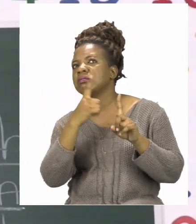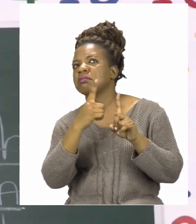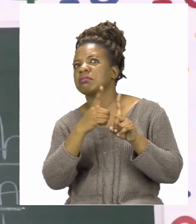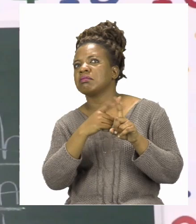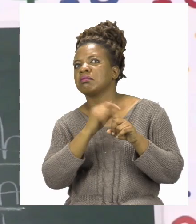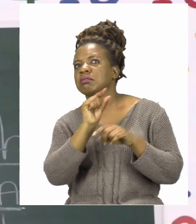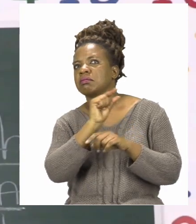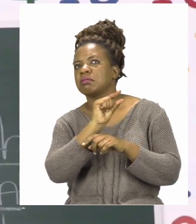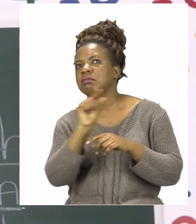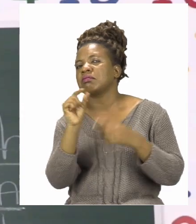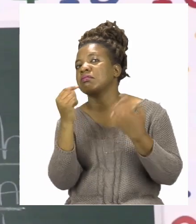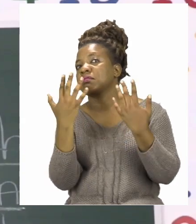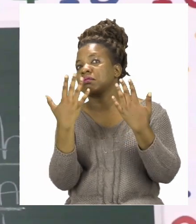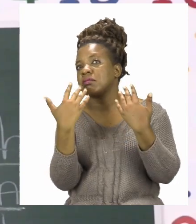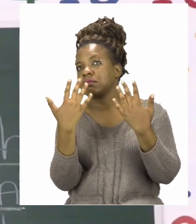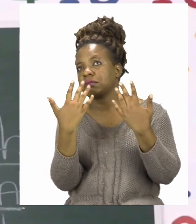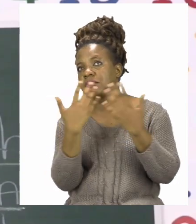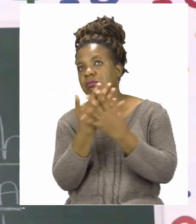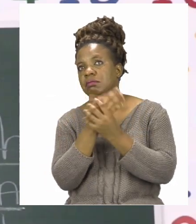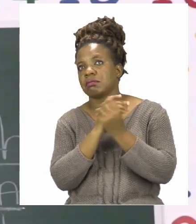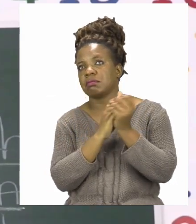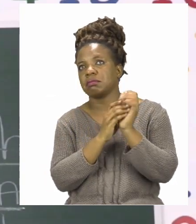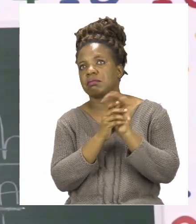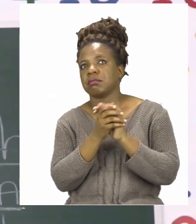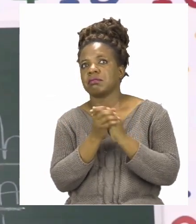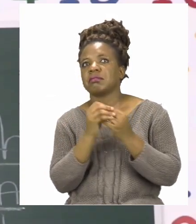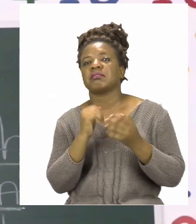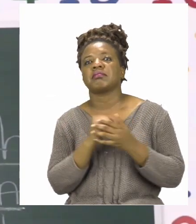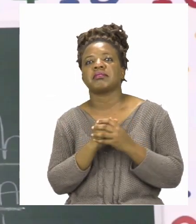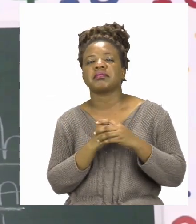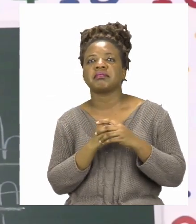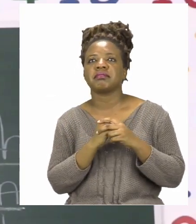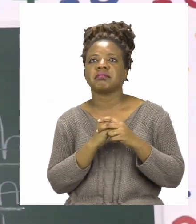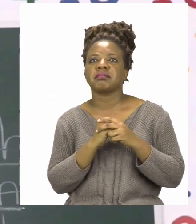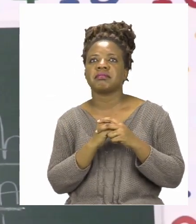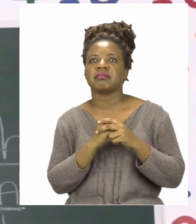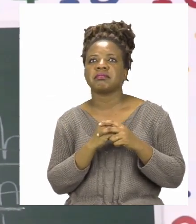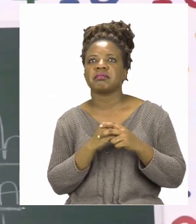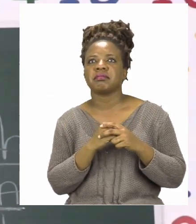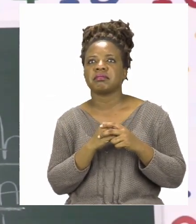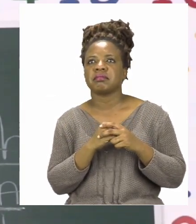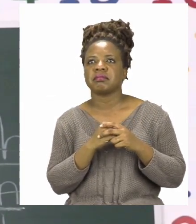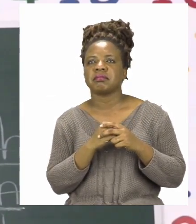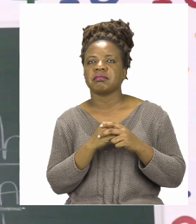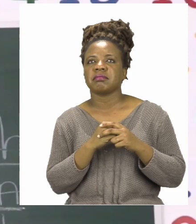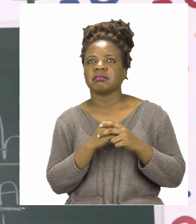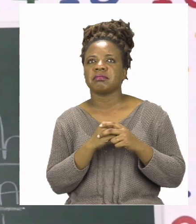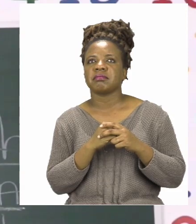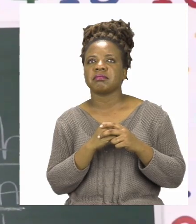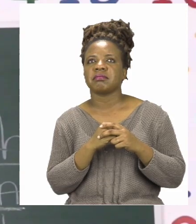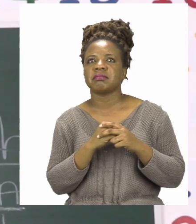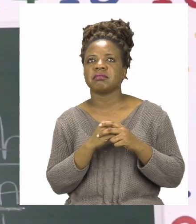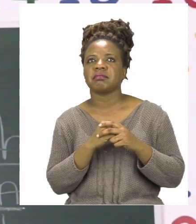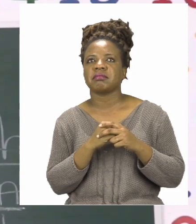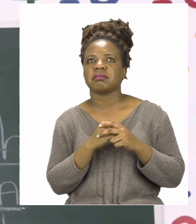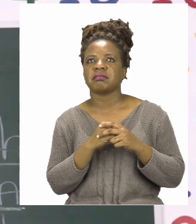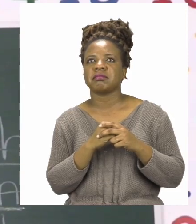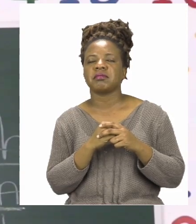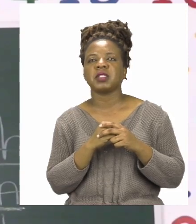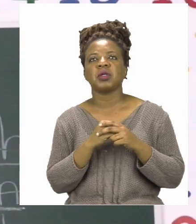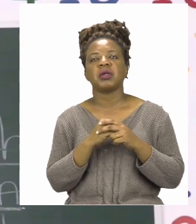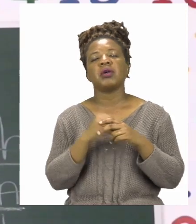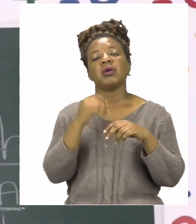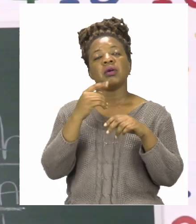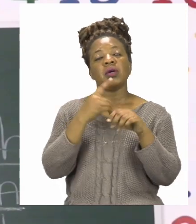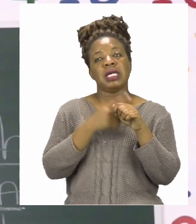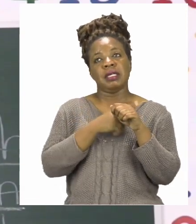It still makes all of them correct. So now when you're doing your word search, try and do it with different colors.